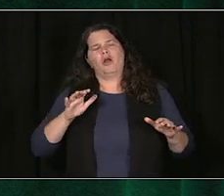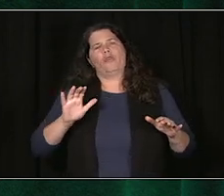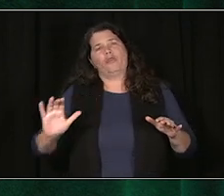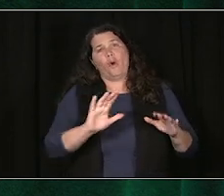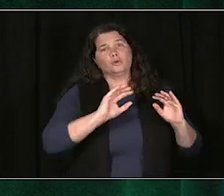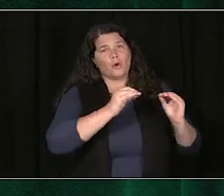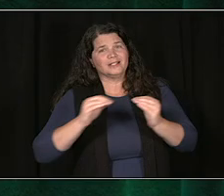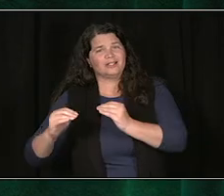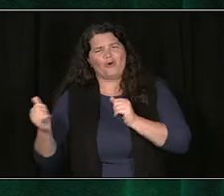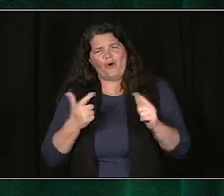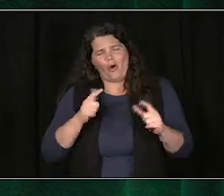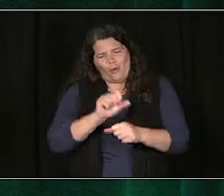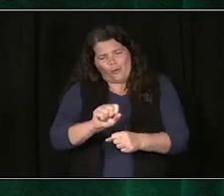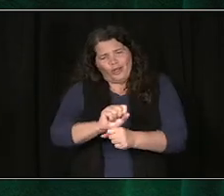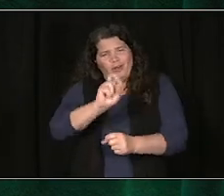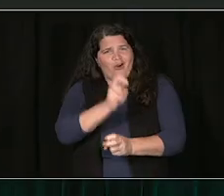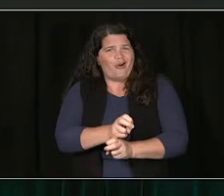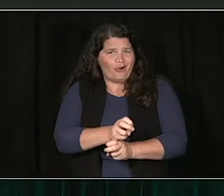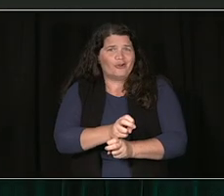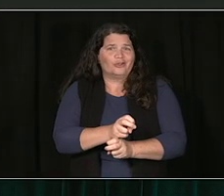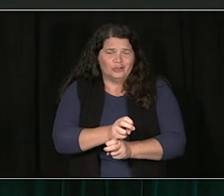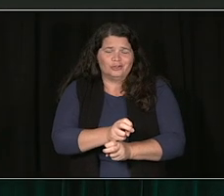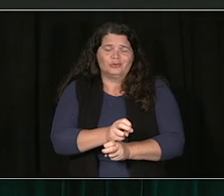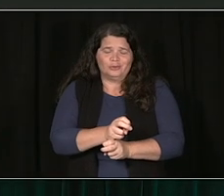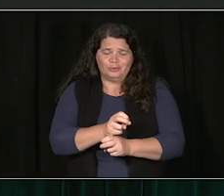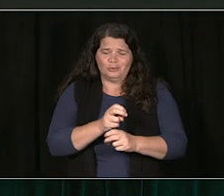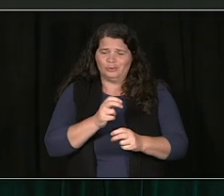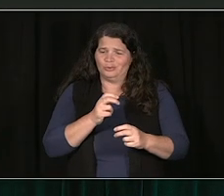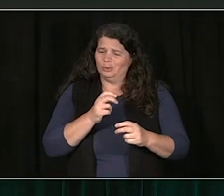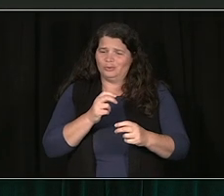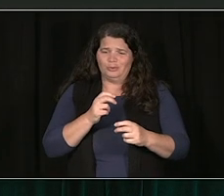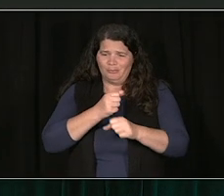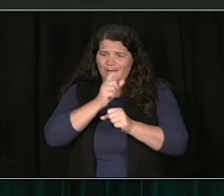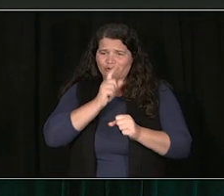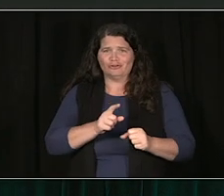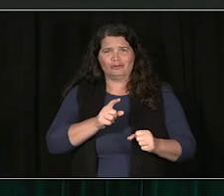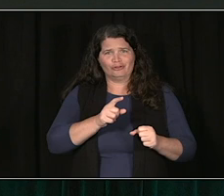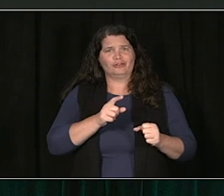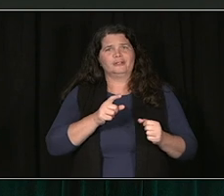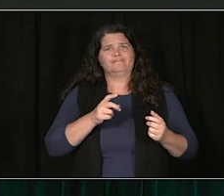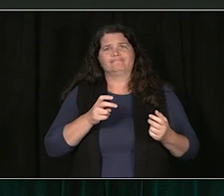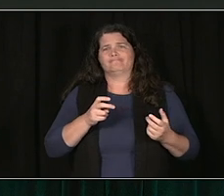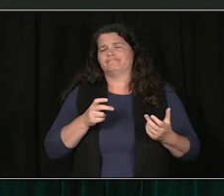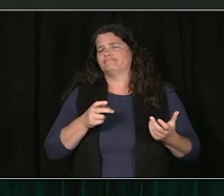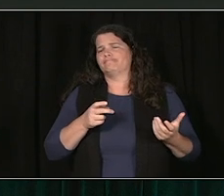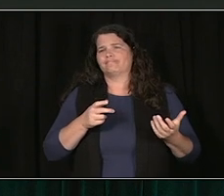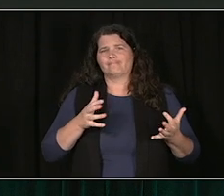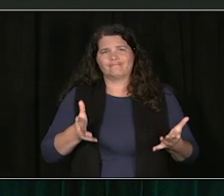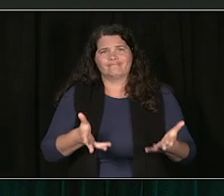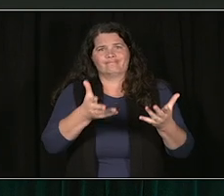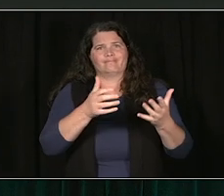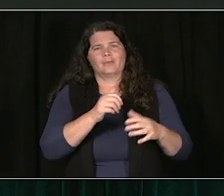organizations have done tirelessly when you think about how they have the centers and houses over at